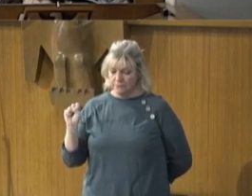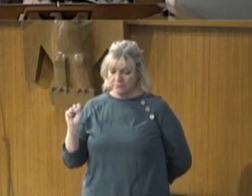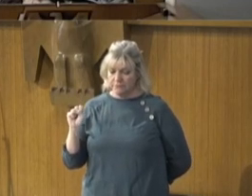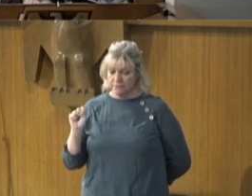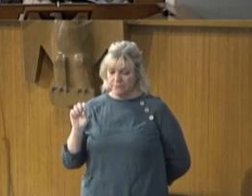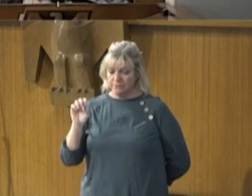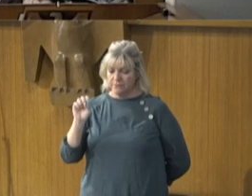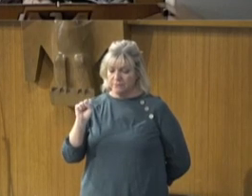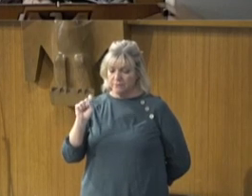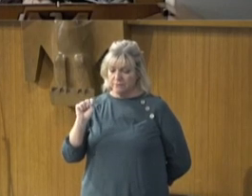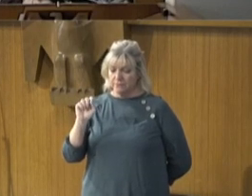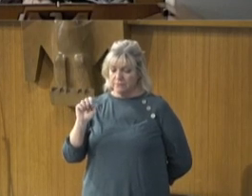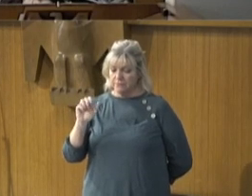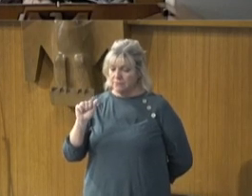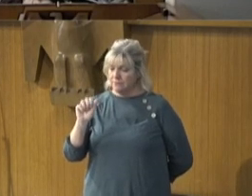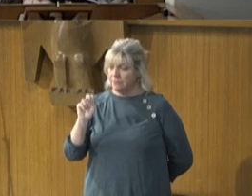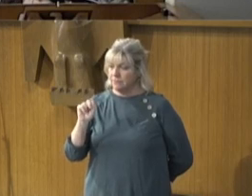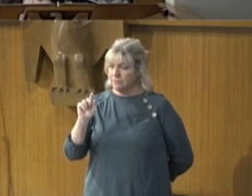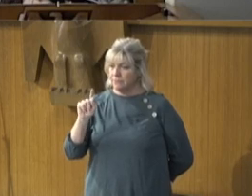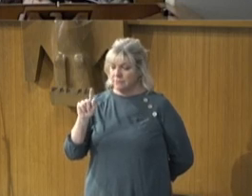Glenn Roberts.